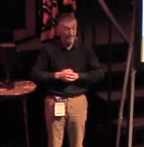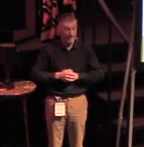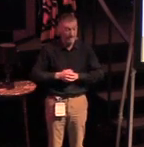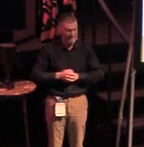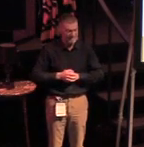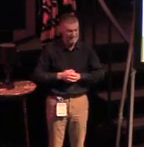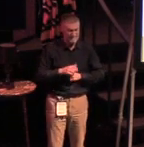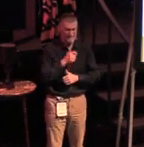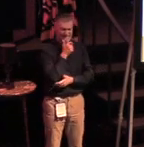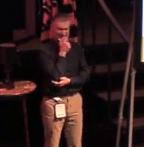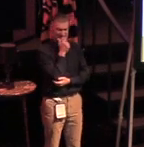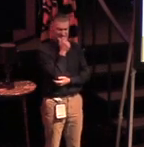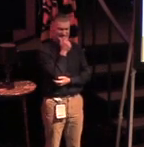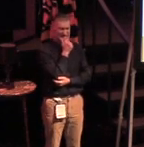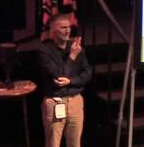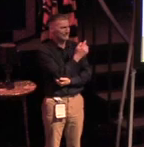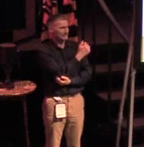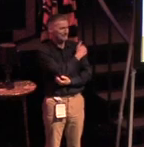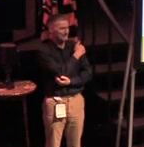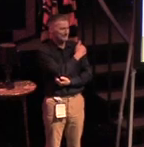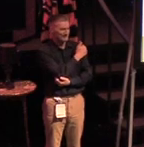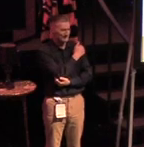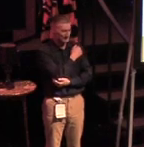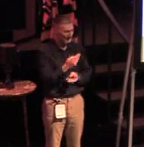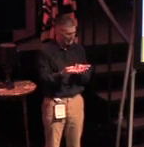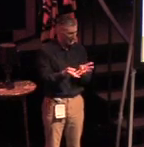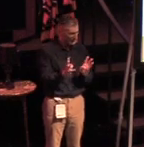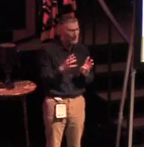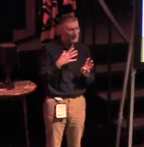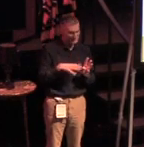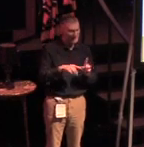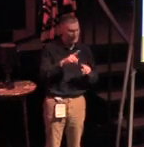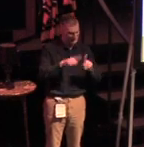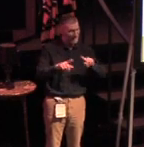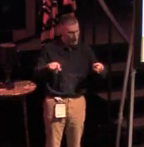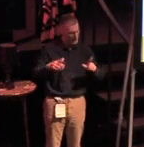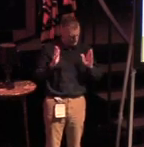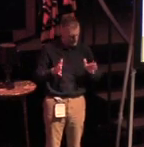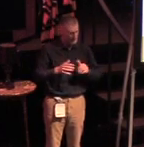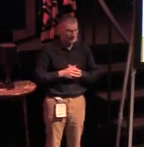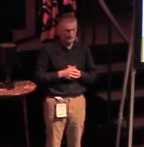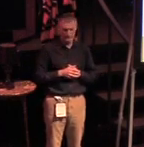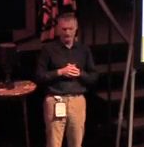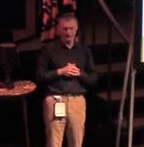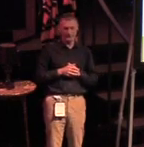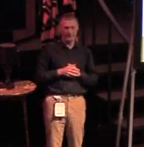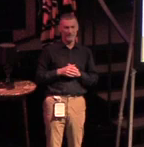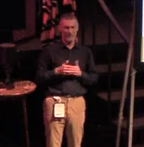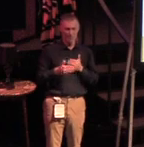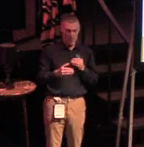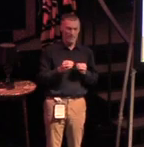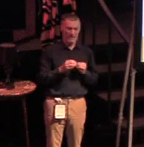I was then asked to make sure that the ensemble was diverse ie primarily being me